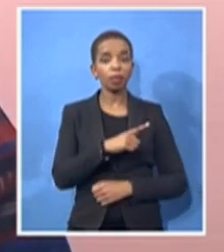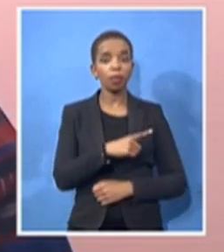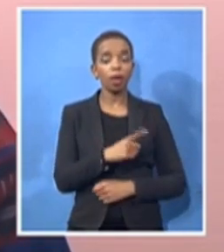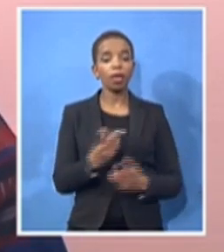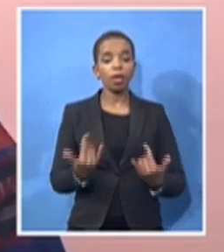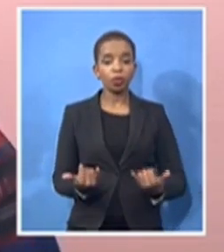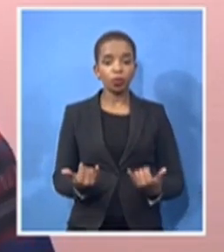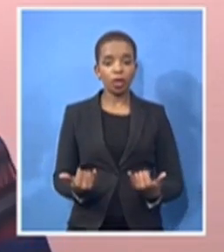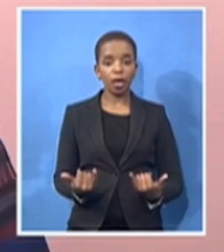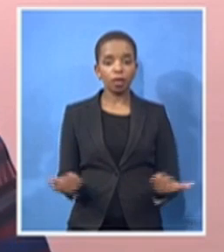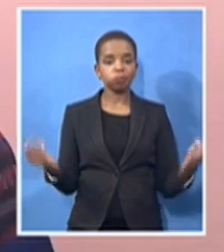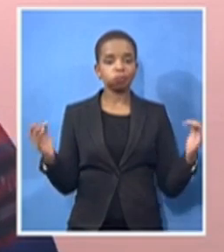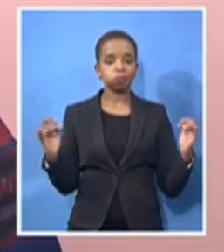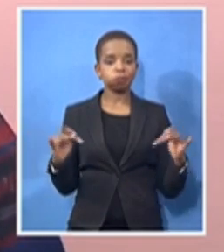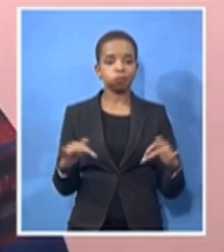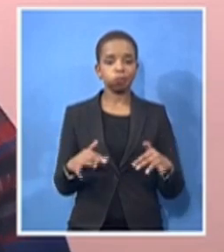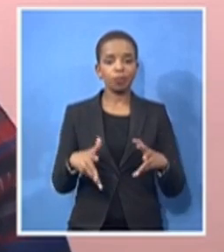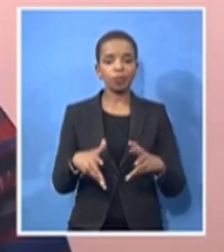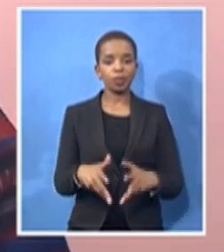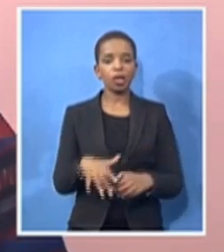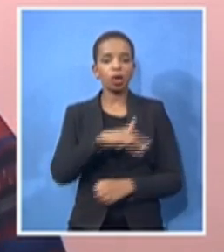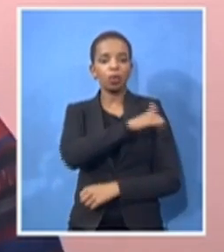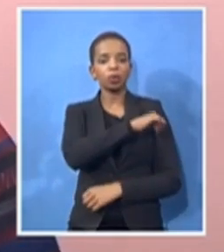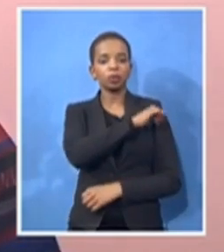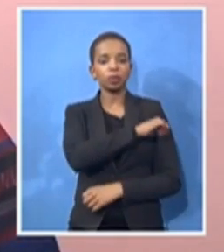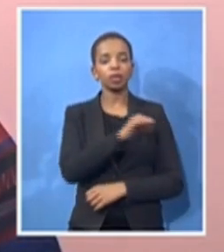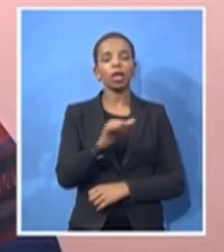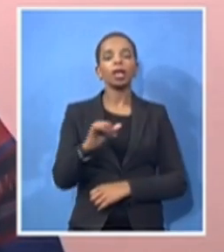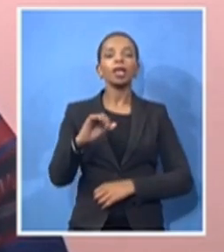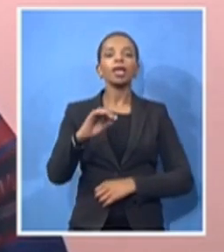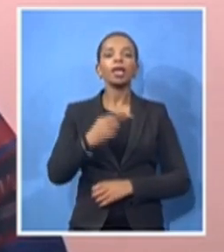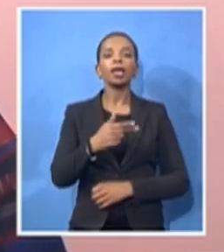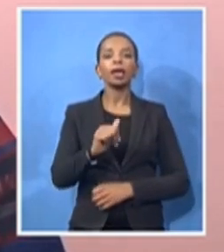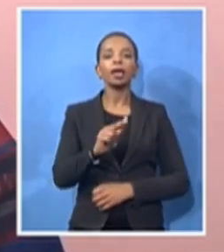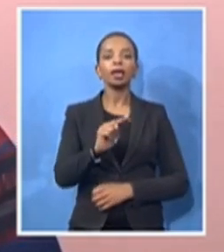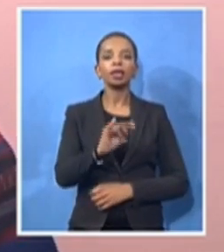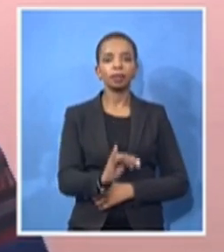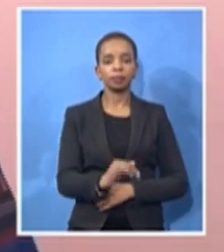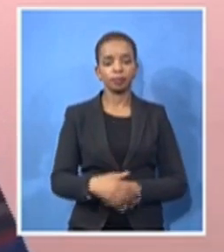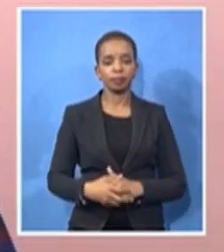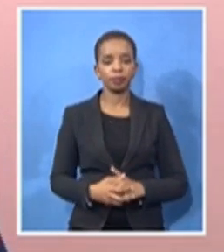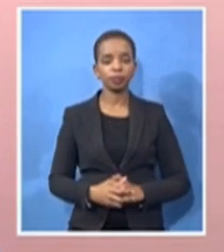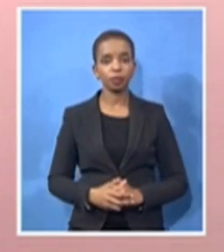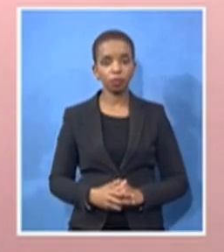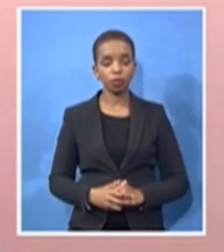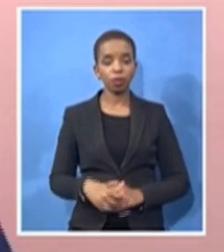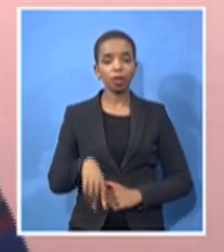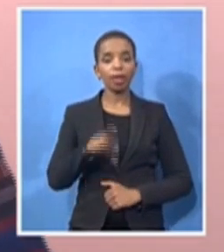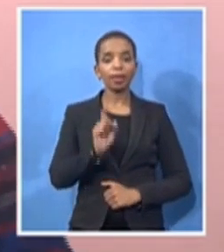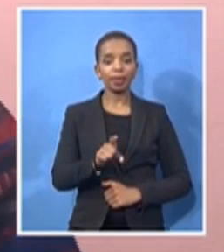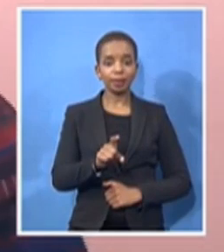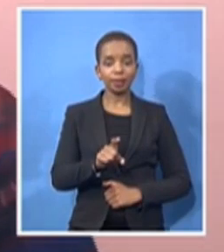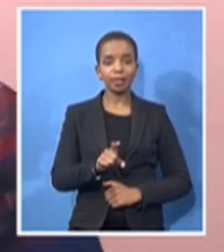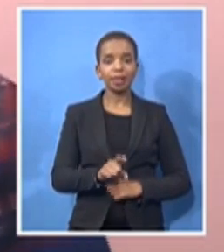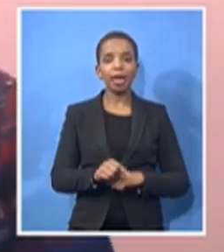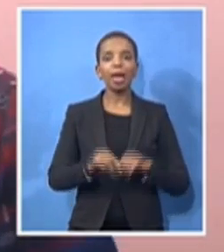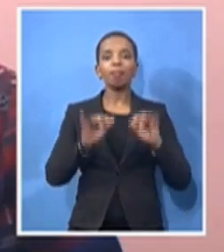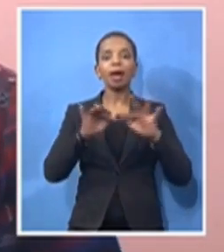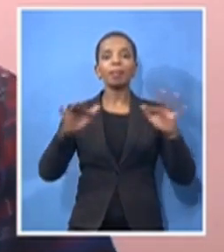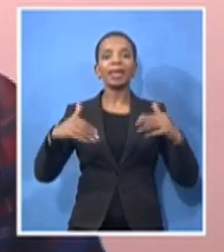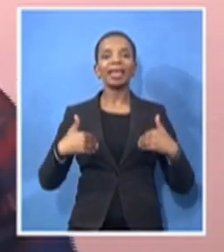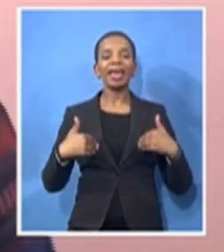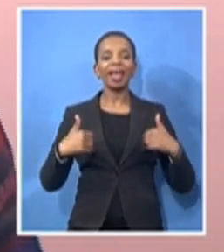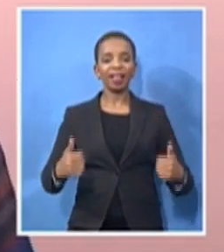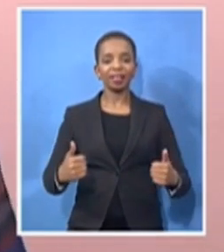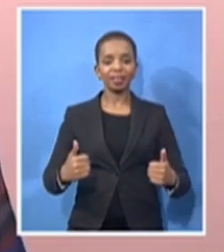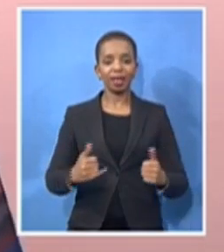This is a preeminent public health institution, not just in our country, not just in our